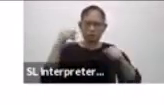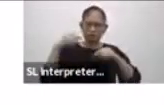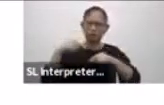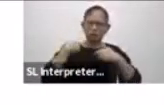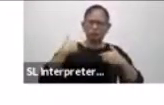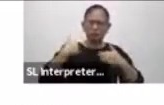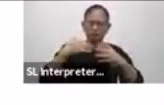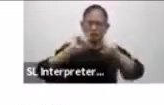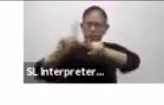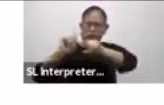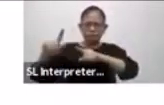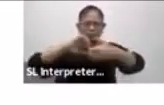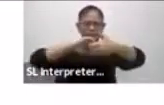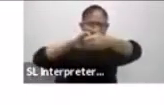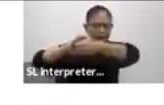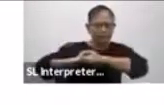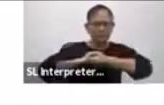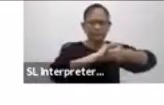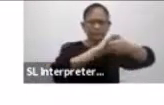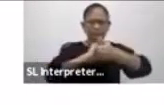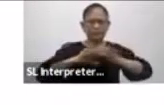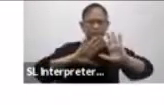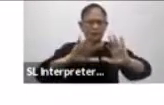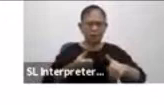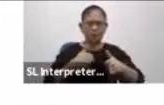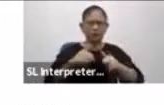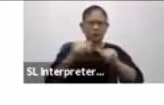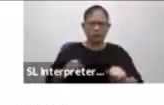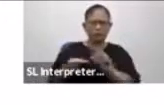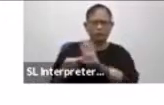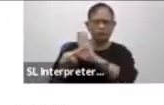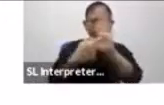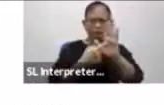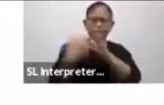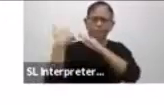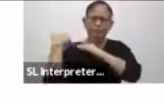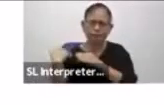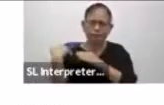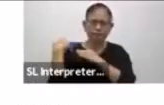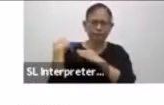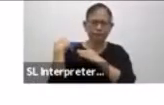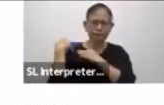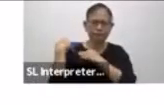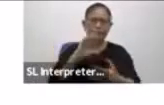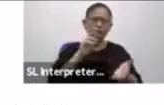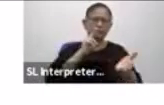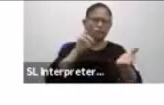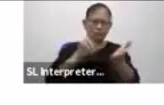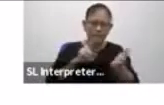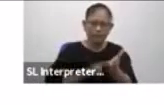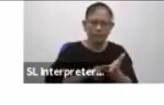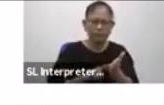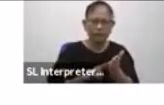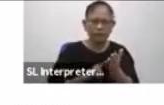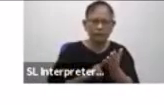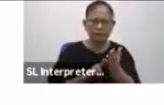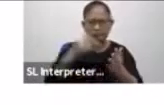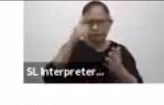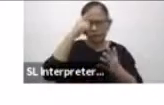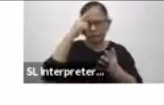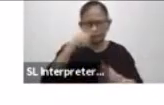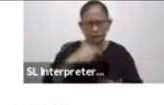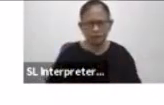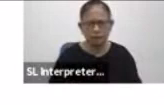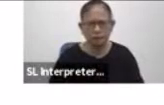of how we responsibly represent and report on violence against women and violence against children. And you'll see a guideline that has